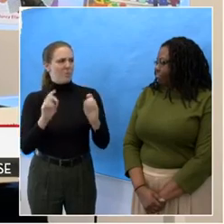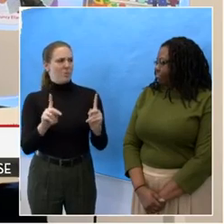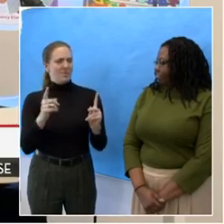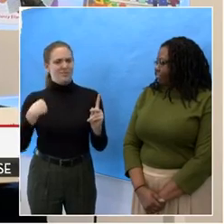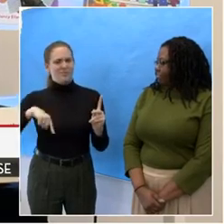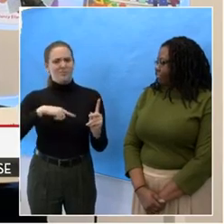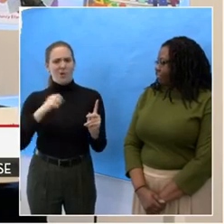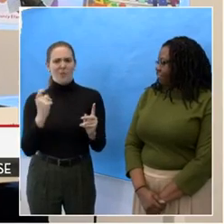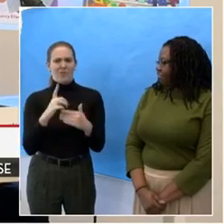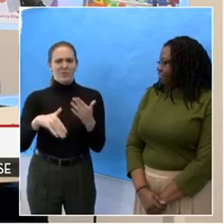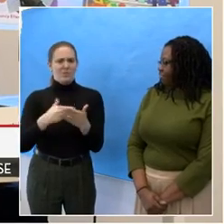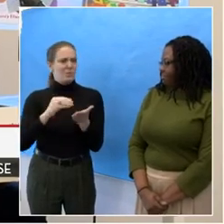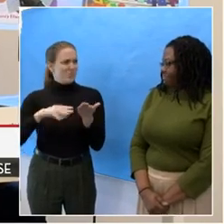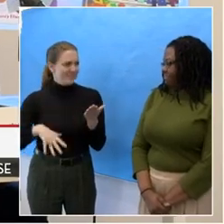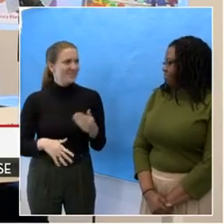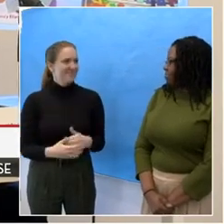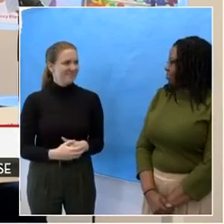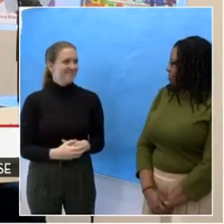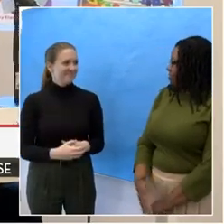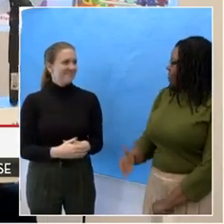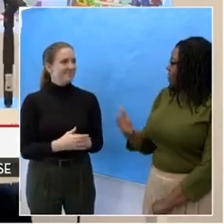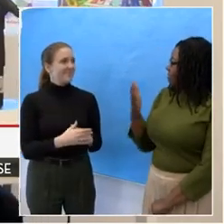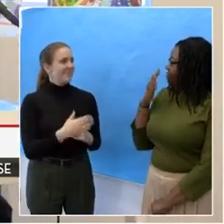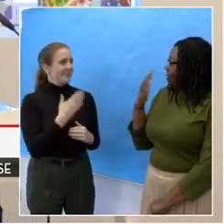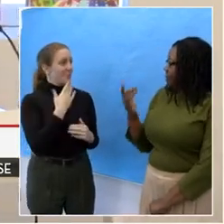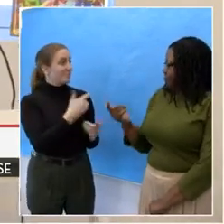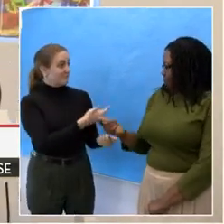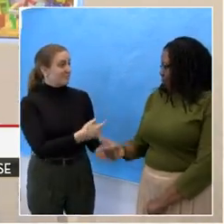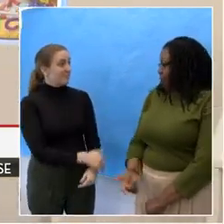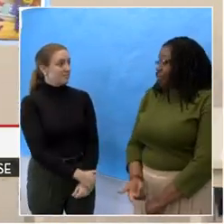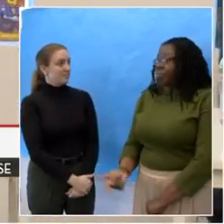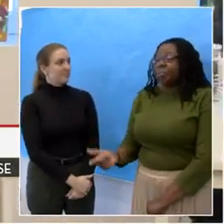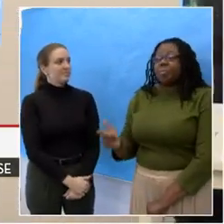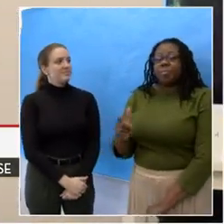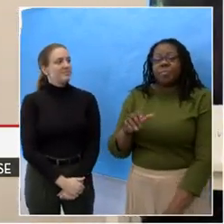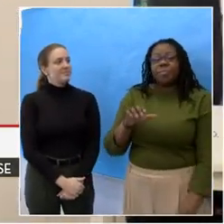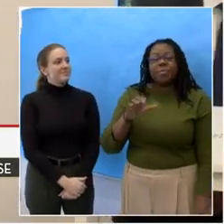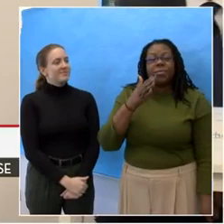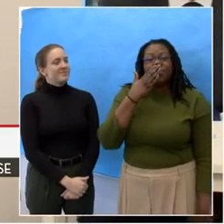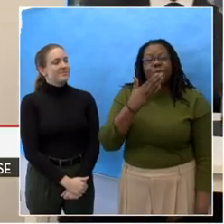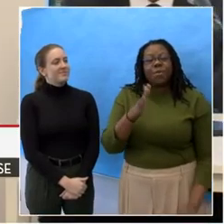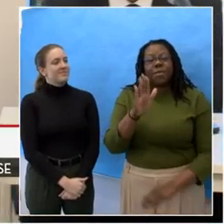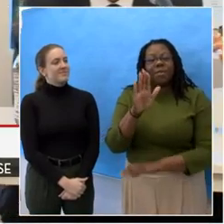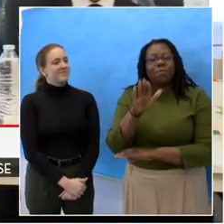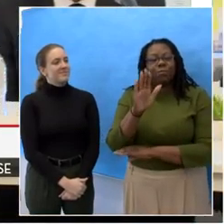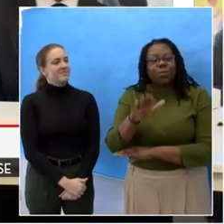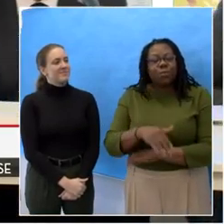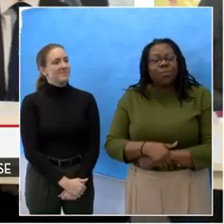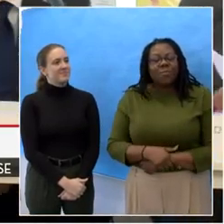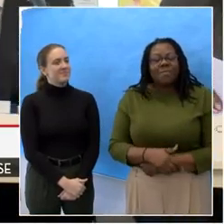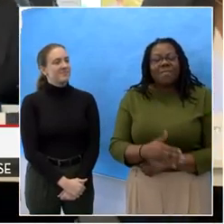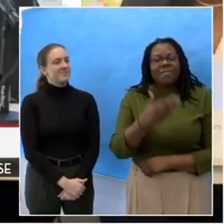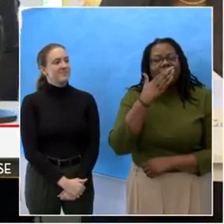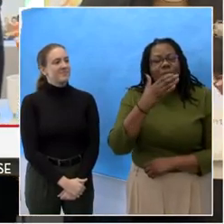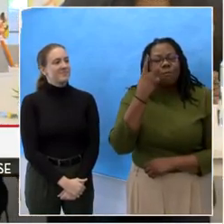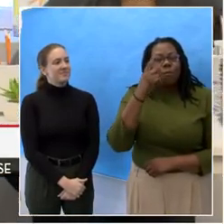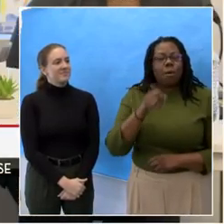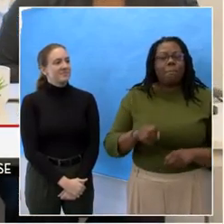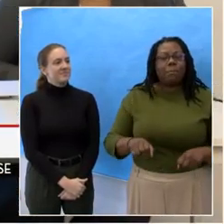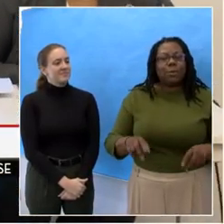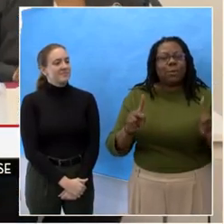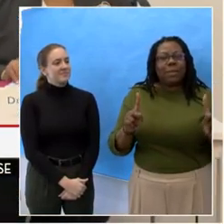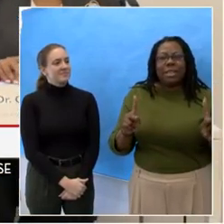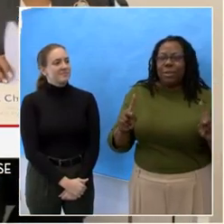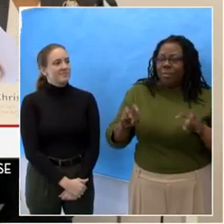students. Thank you for that. Chancellor Farabee? Yeah, good afternoon. Thank you for the opportunity to be with